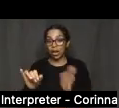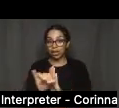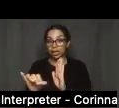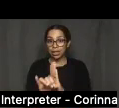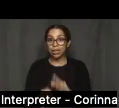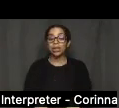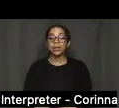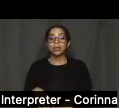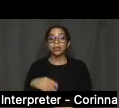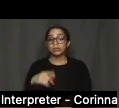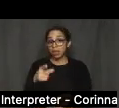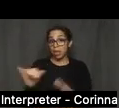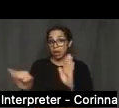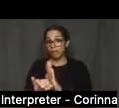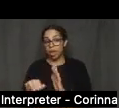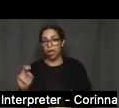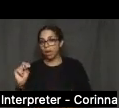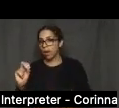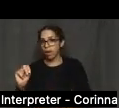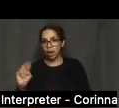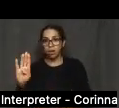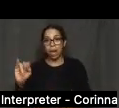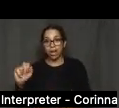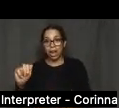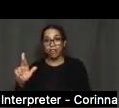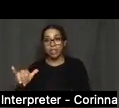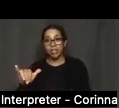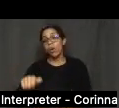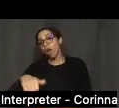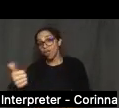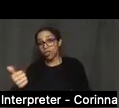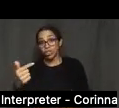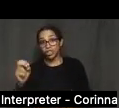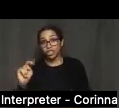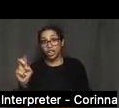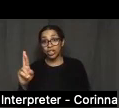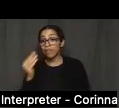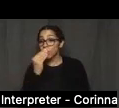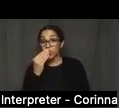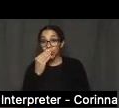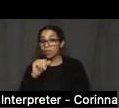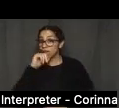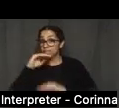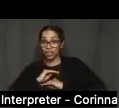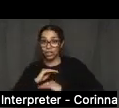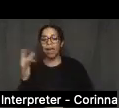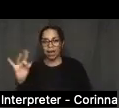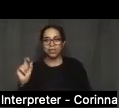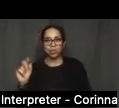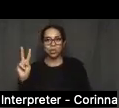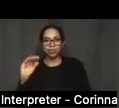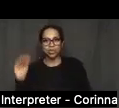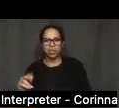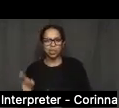as non-binary or other gender have a food insecurity rate of 18.2, which is twice as high as